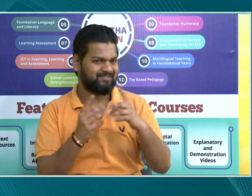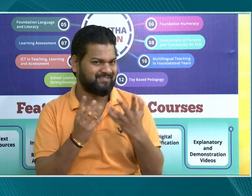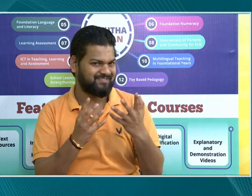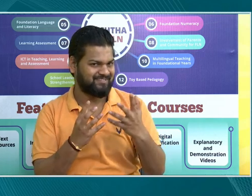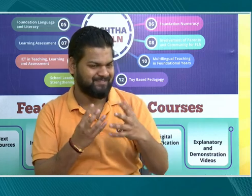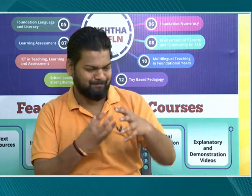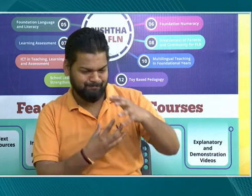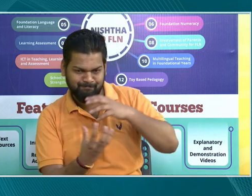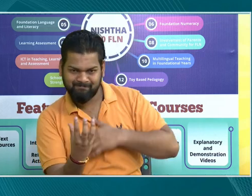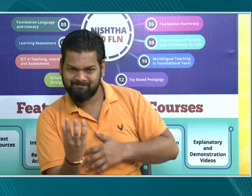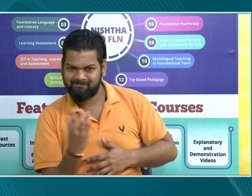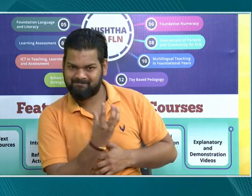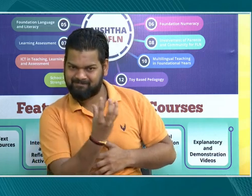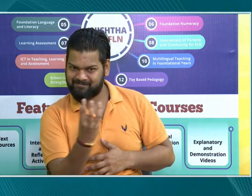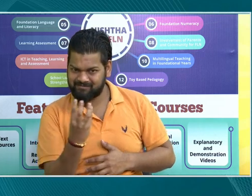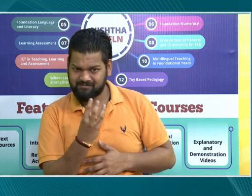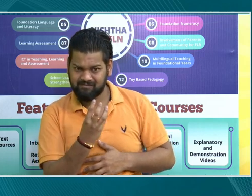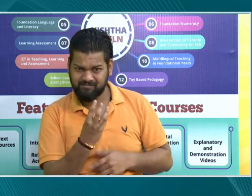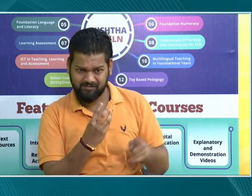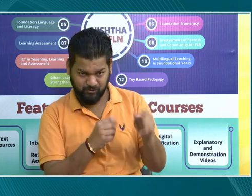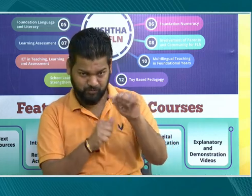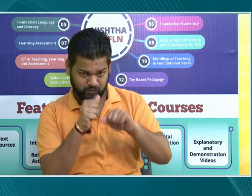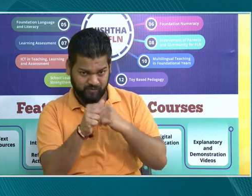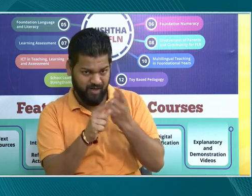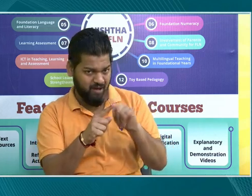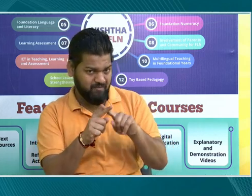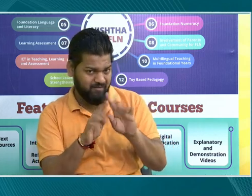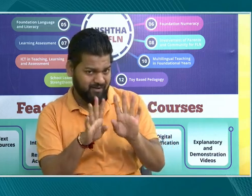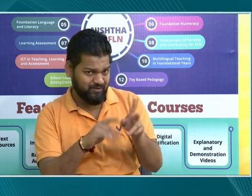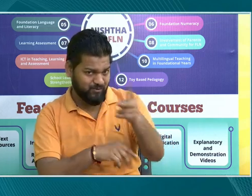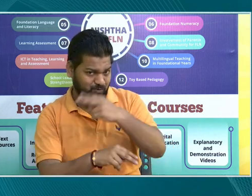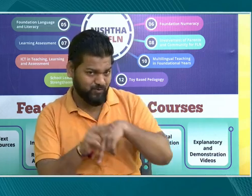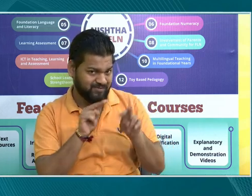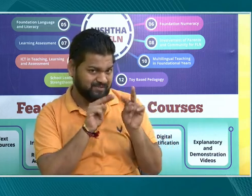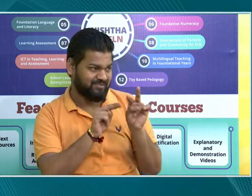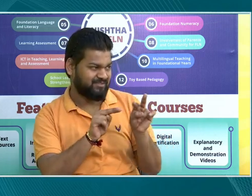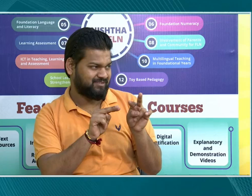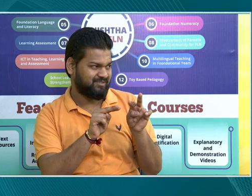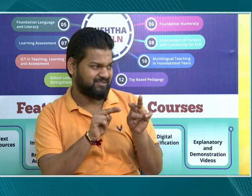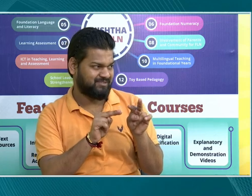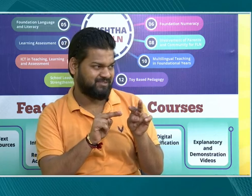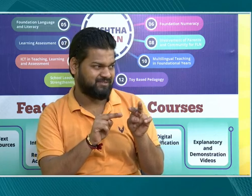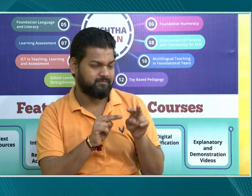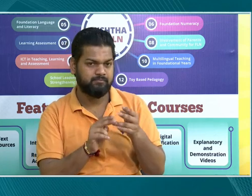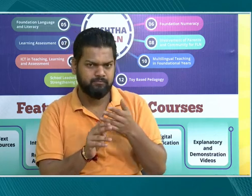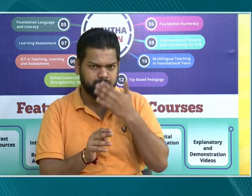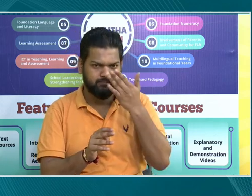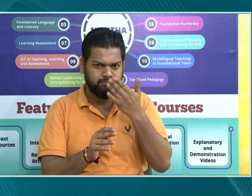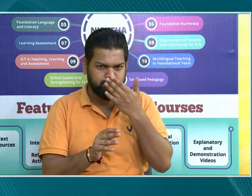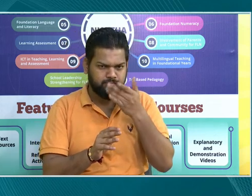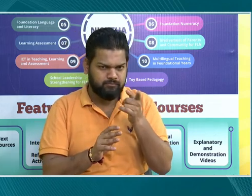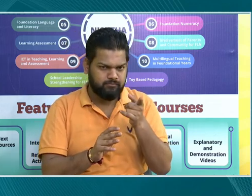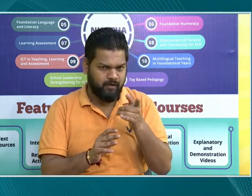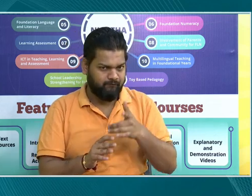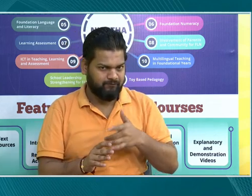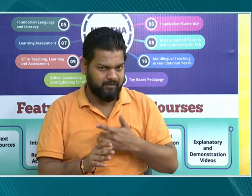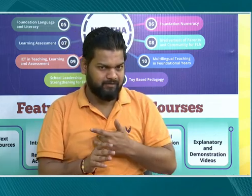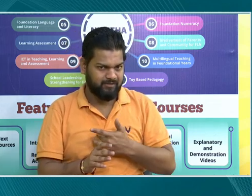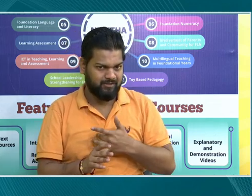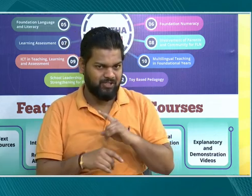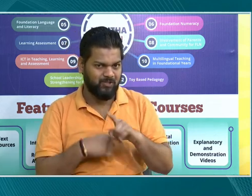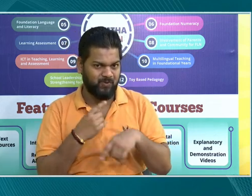Is something happening? Yes, I can see. Can you some see bubbles? The bubbles, the smell, and the